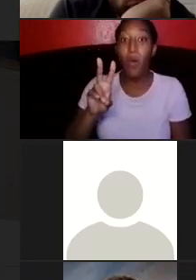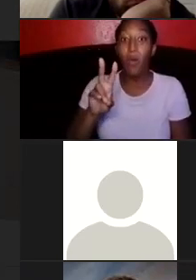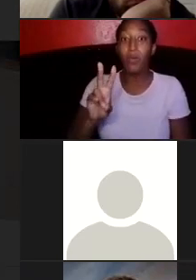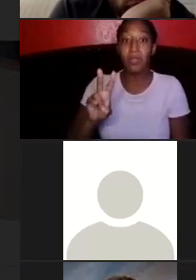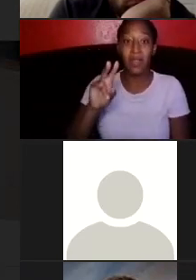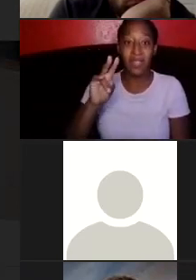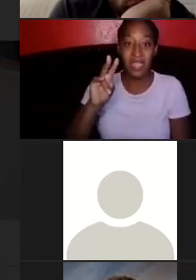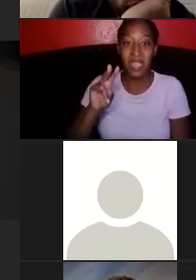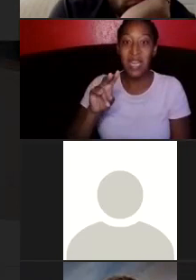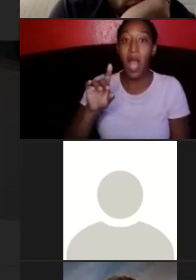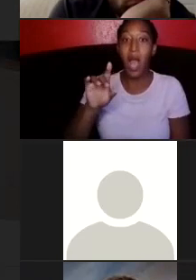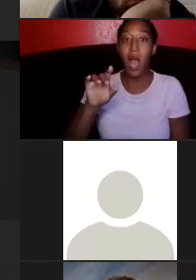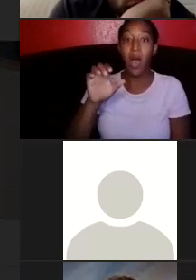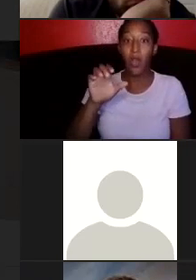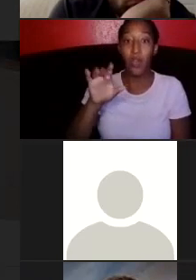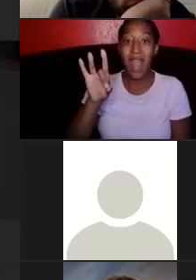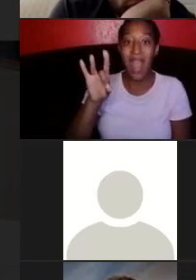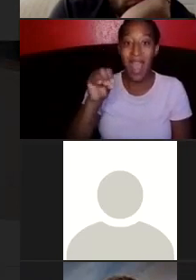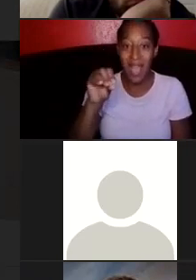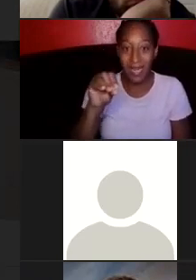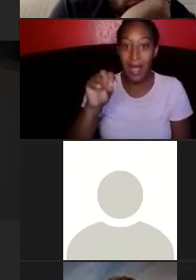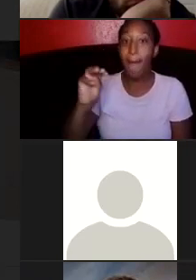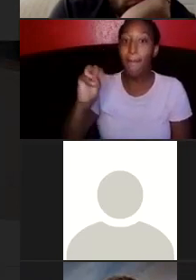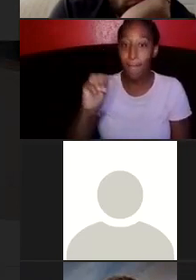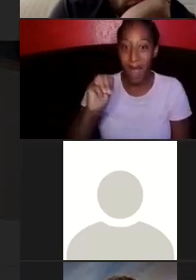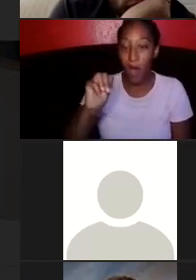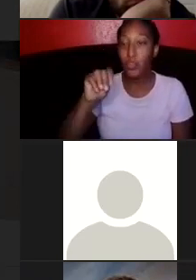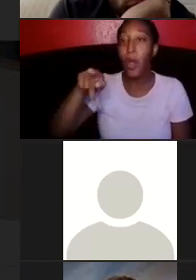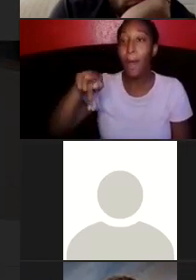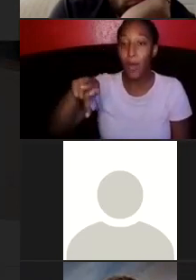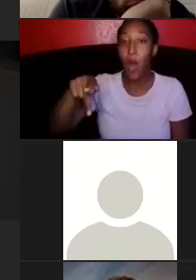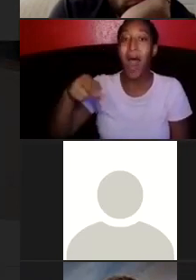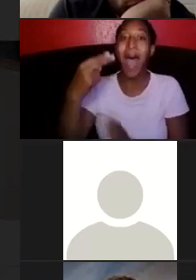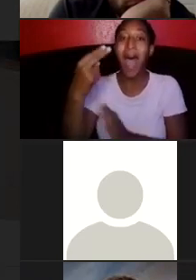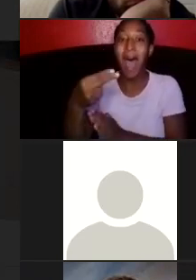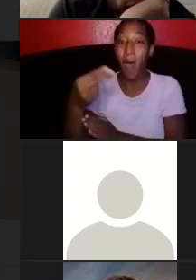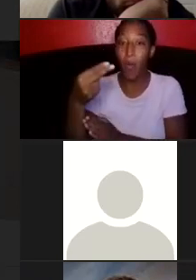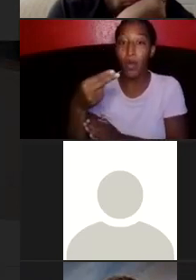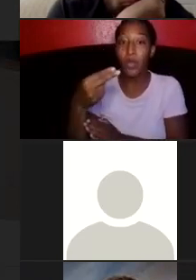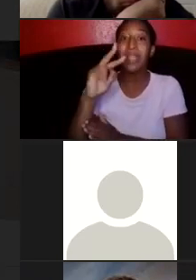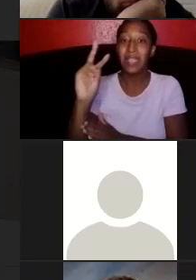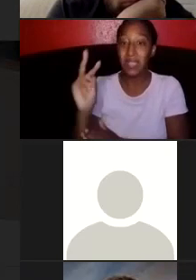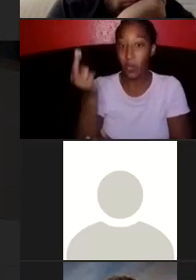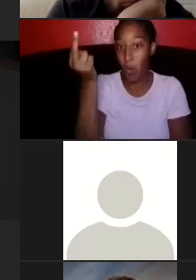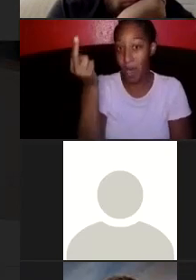Okay. And of course I rounded to a whole number there, but you can see